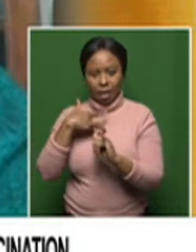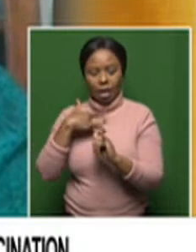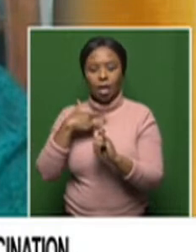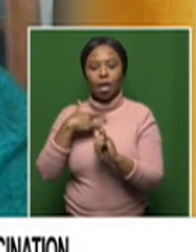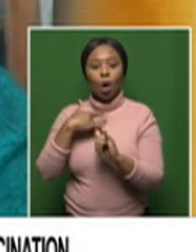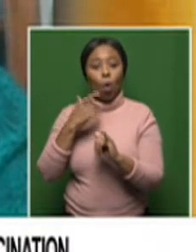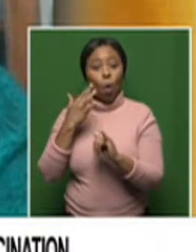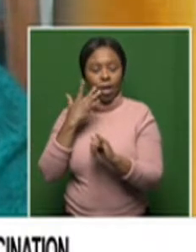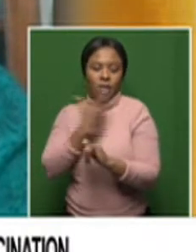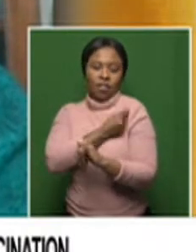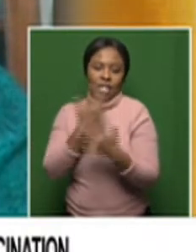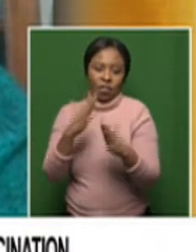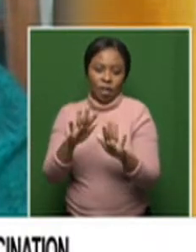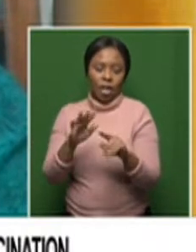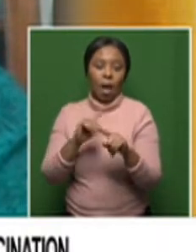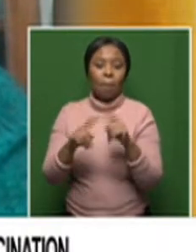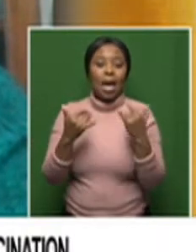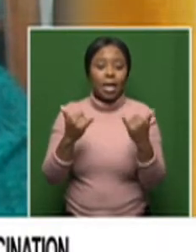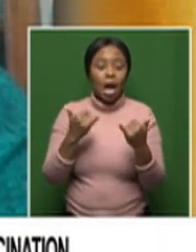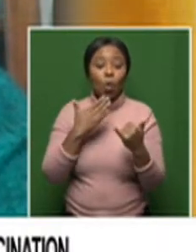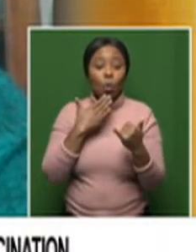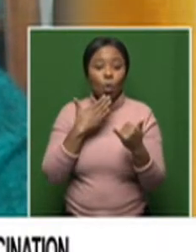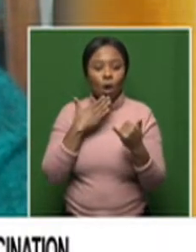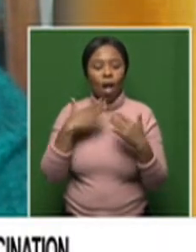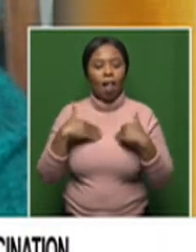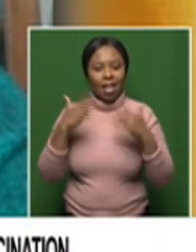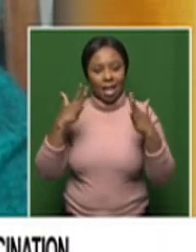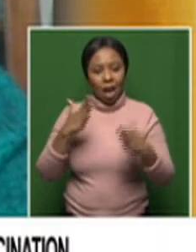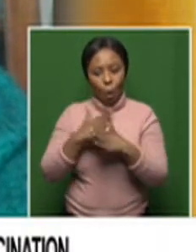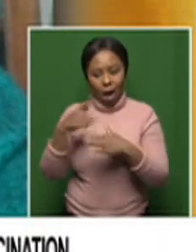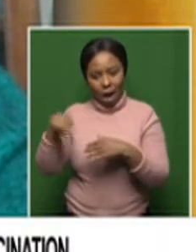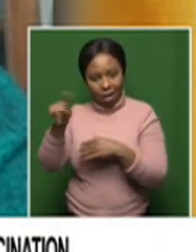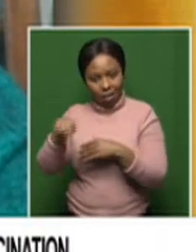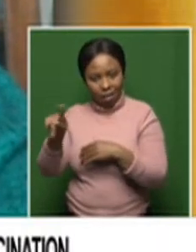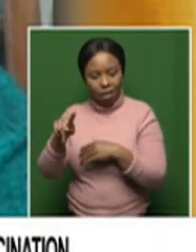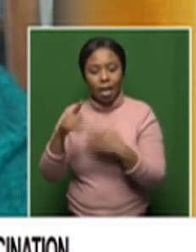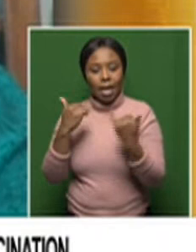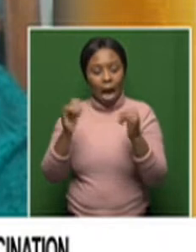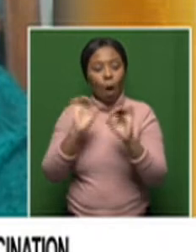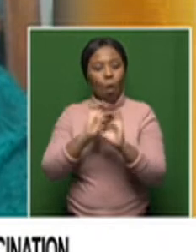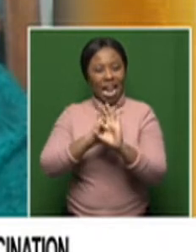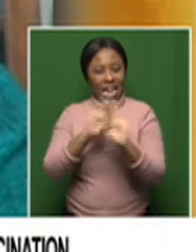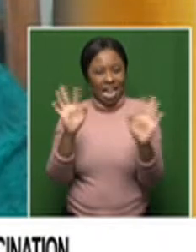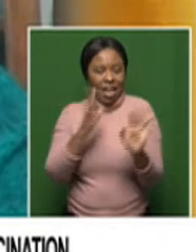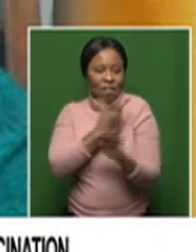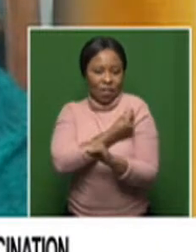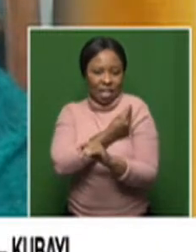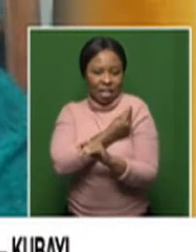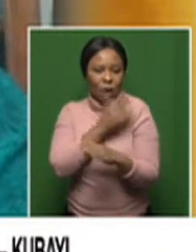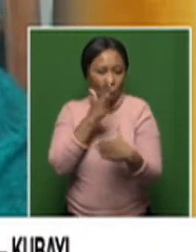cohort, which in this case was healthcare workers. There is clear evidence that vaccine work.